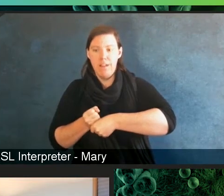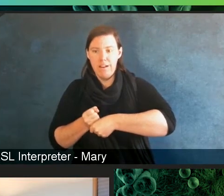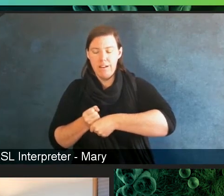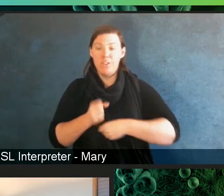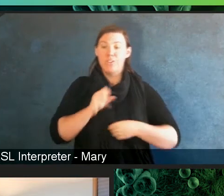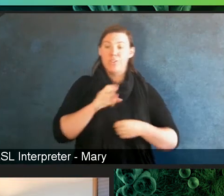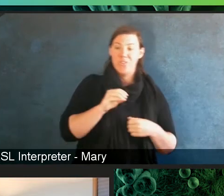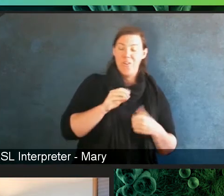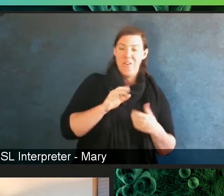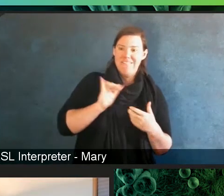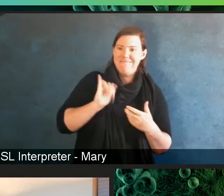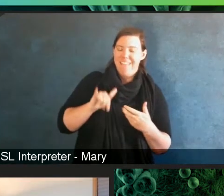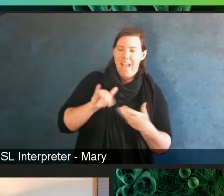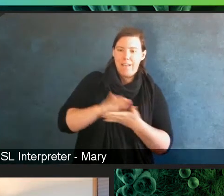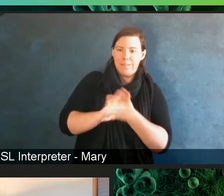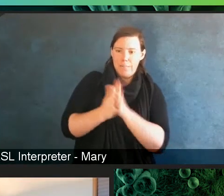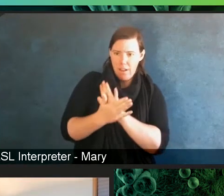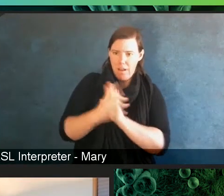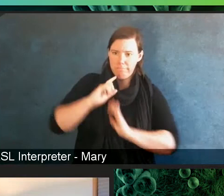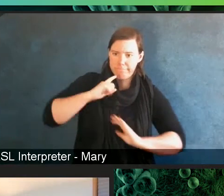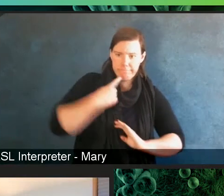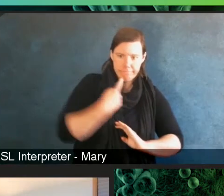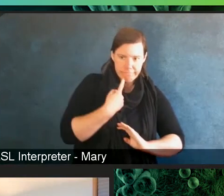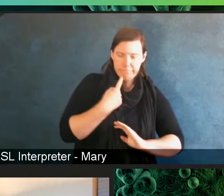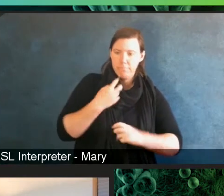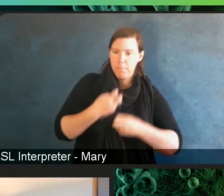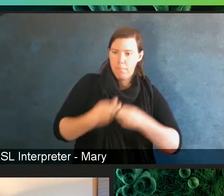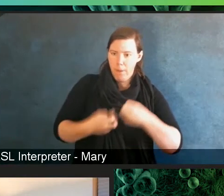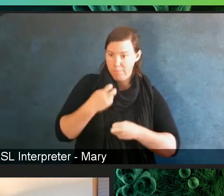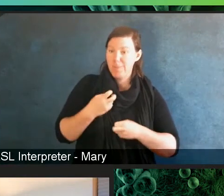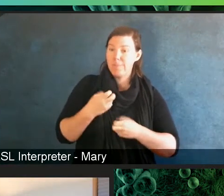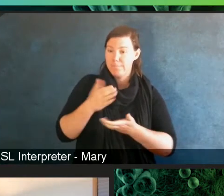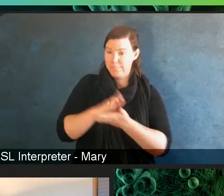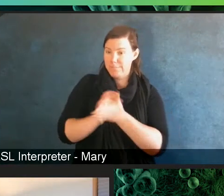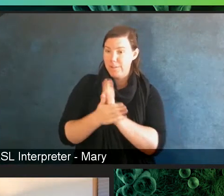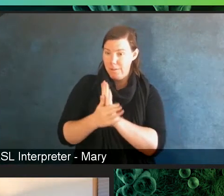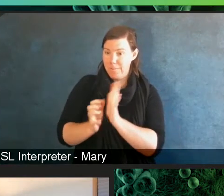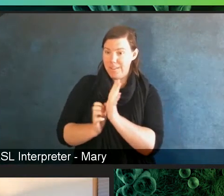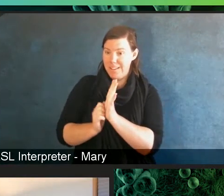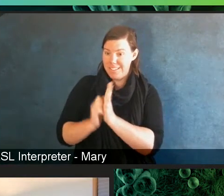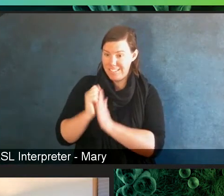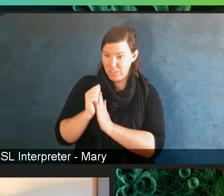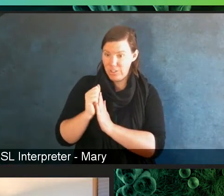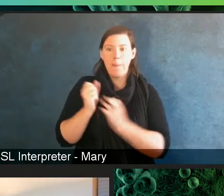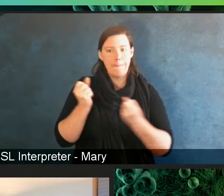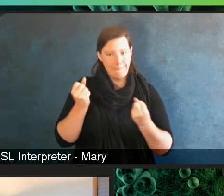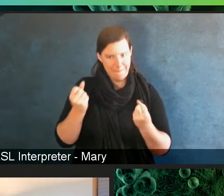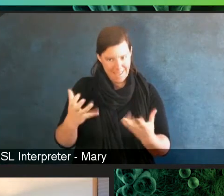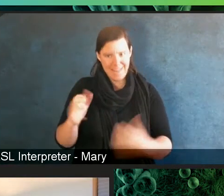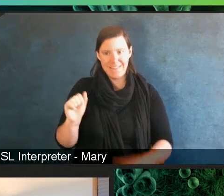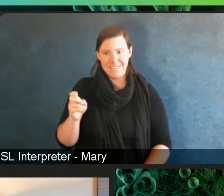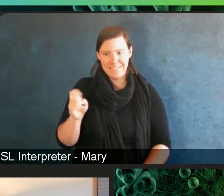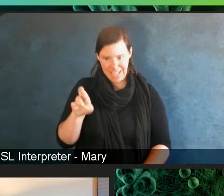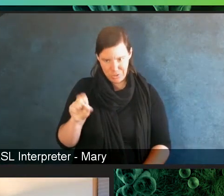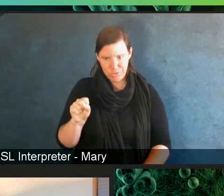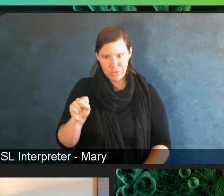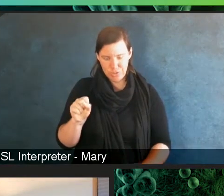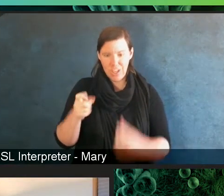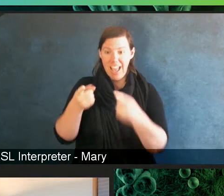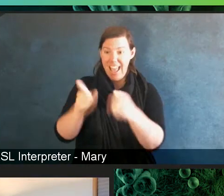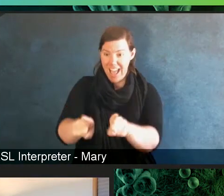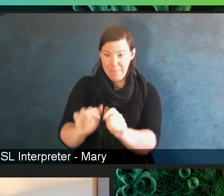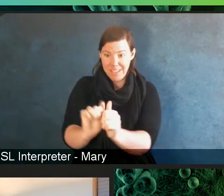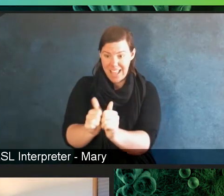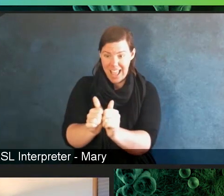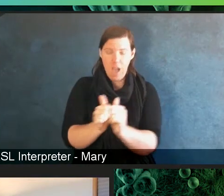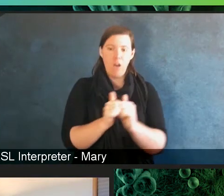just always make more blood cells. So many different diseases and many cancers are actually caused by errors in RNA splicing. And one